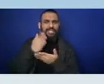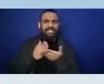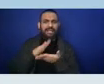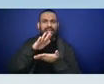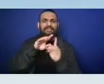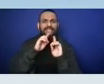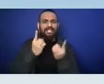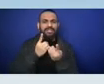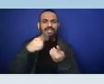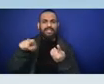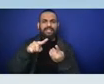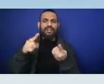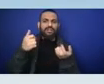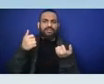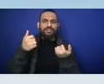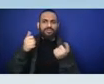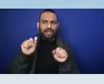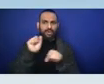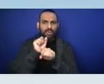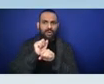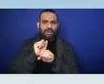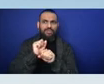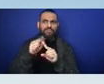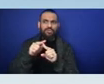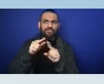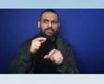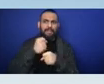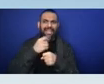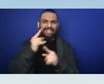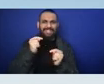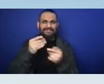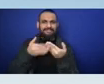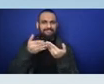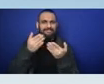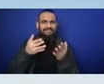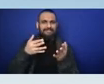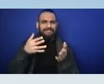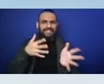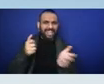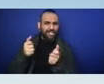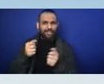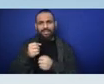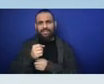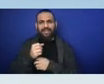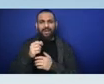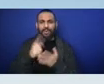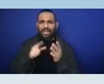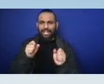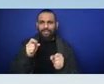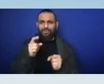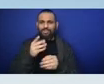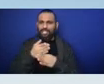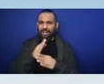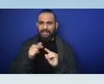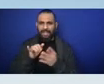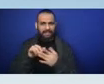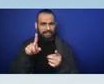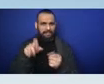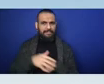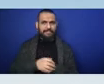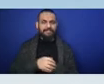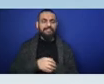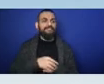are now, after the federal mandate, that educators are now in the queue. Can you tell us about those efforts? I know some districts